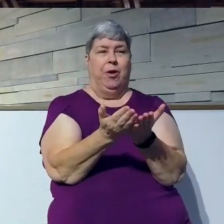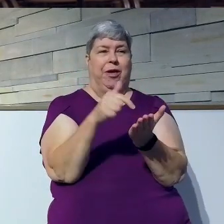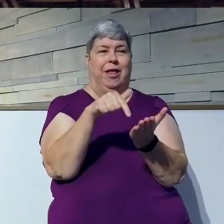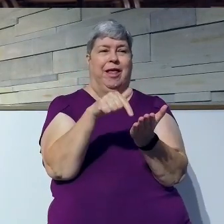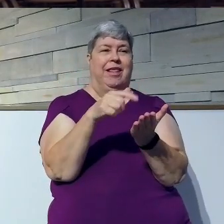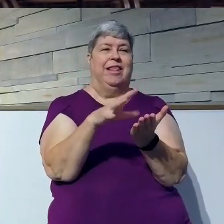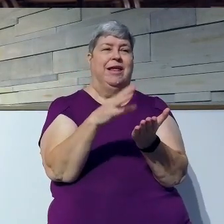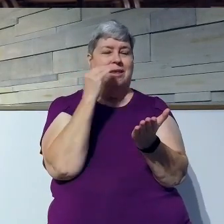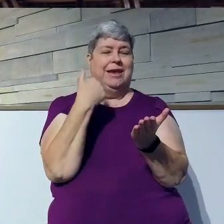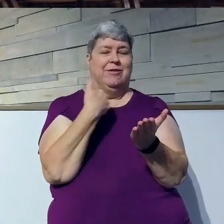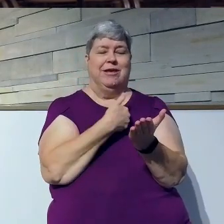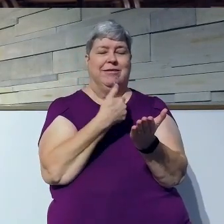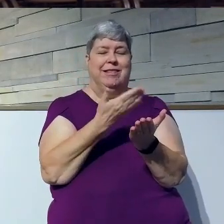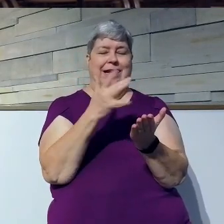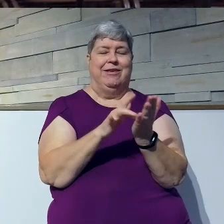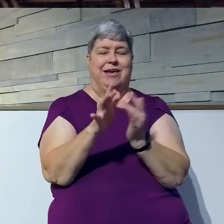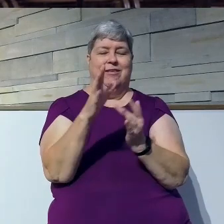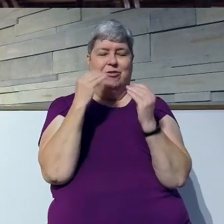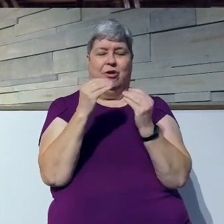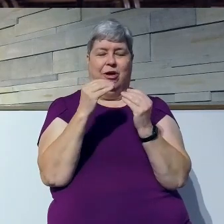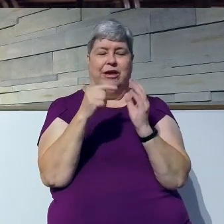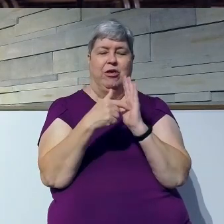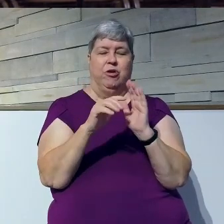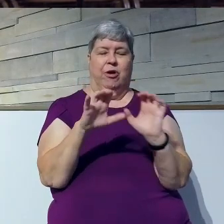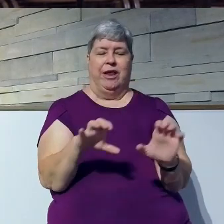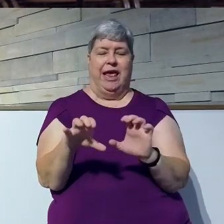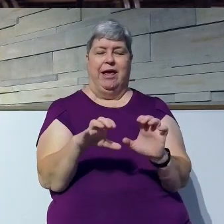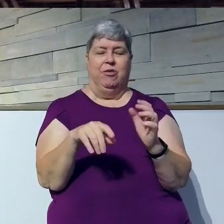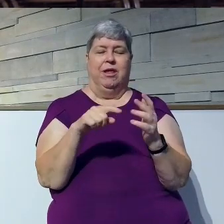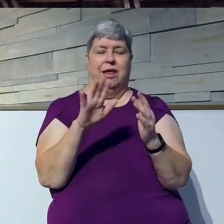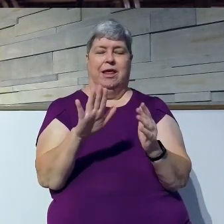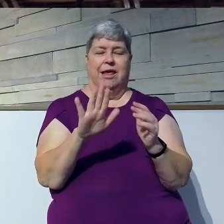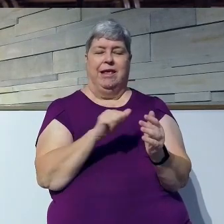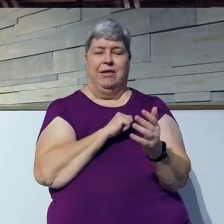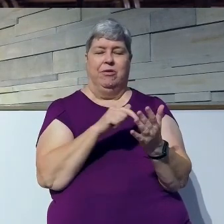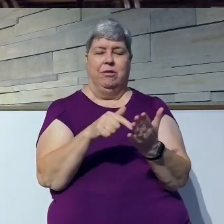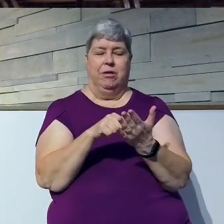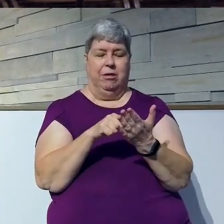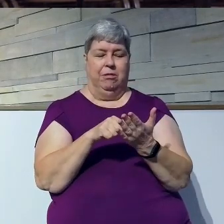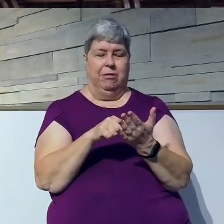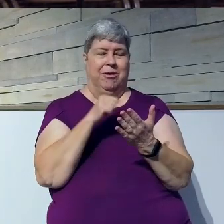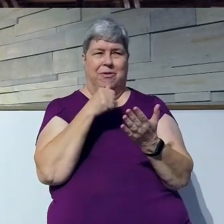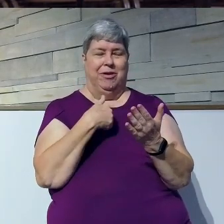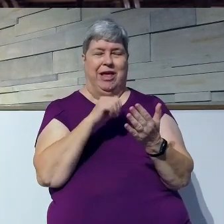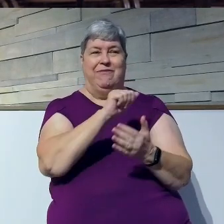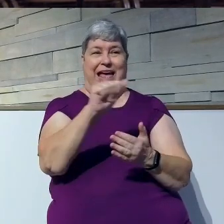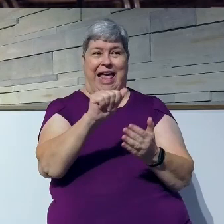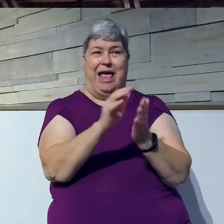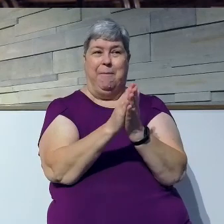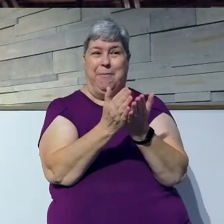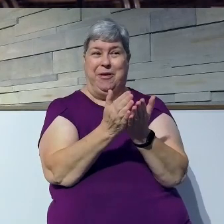about things that Jesus taught and things that he did and the attitude with which he did it. But we don't have a